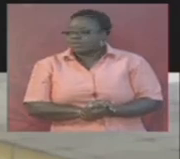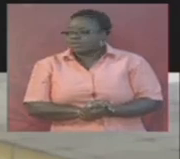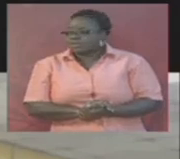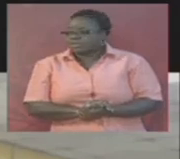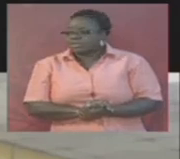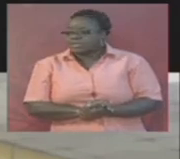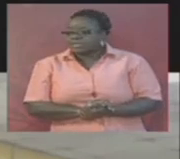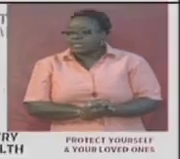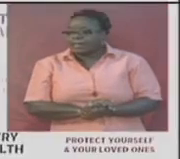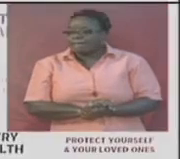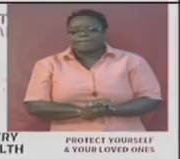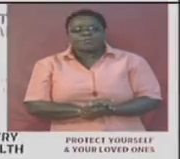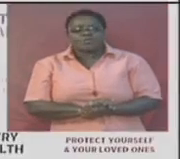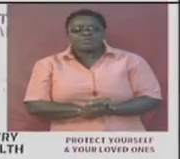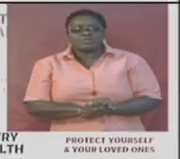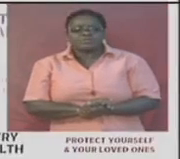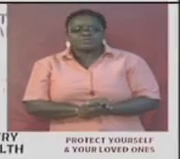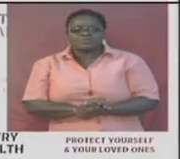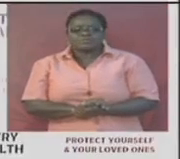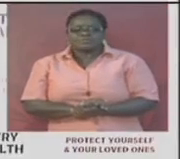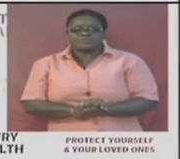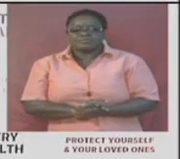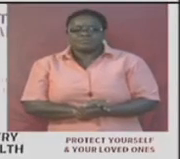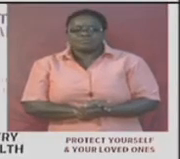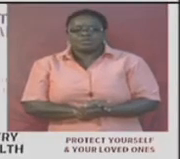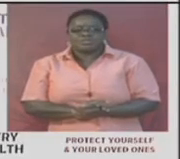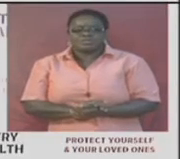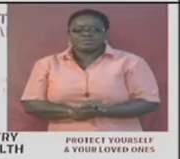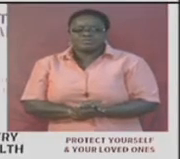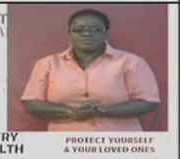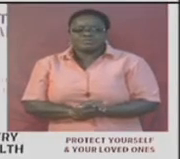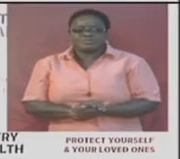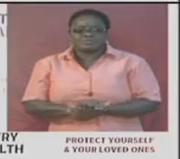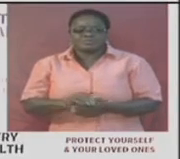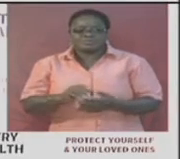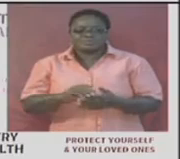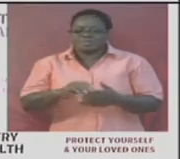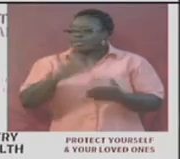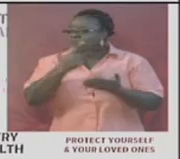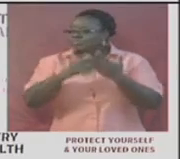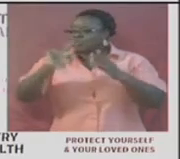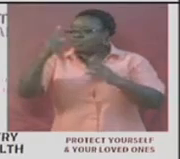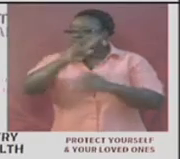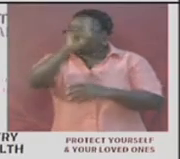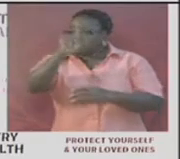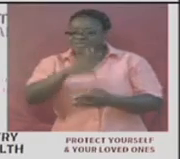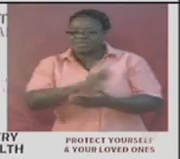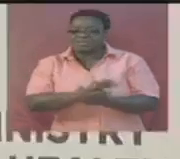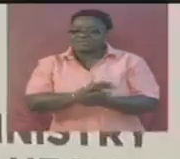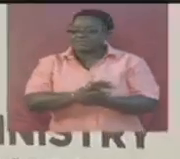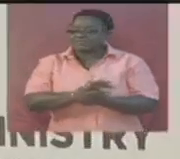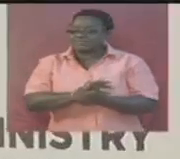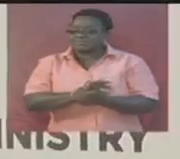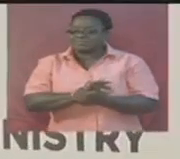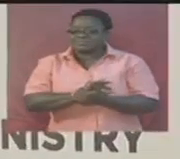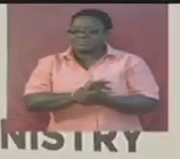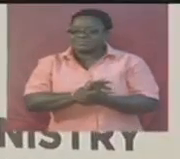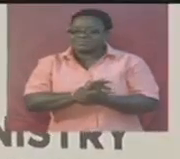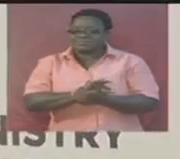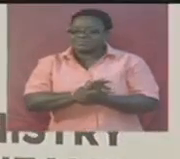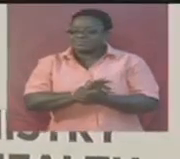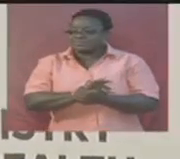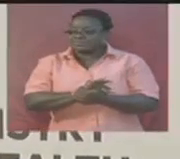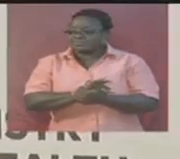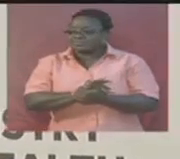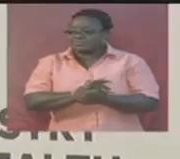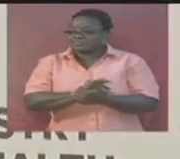not absolutely sure that I agree totally with what you just said, but okay, let's come back to the first question. You're asking me